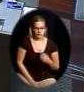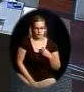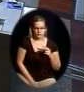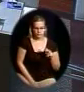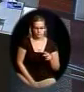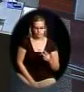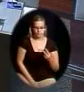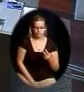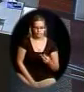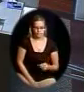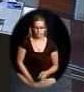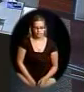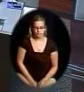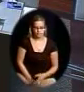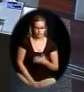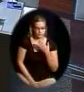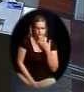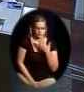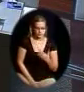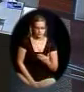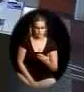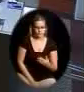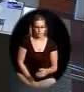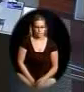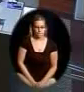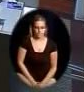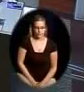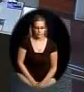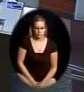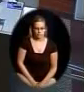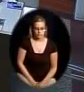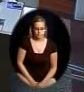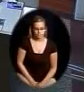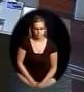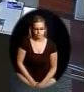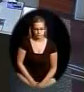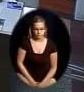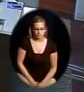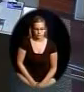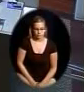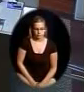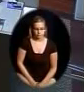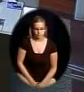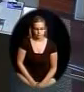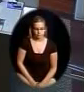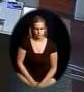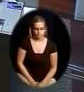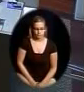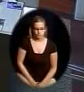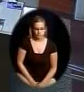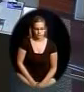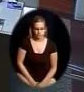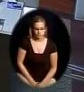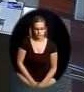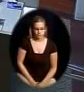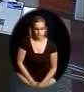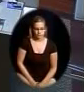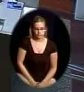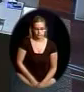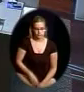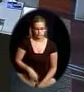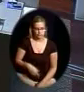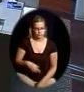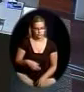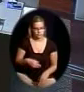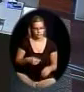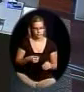Second. Thank you. I have a motion by Mr. Churchman and a second by Ms. Wilhelm to approve the request from St. James High School